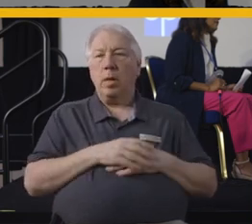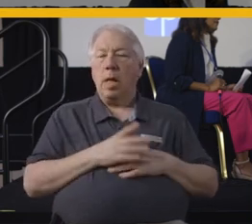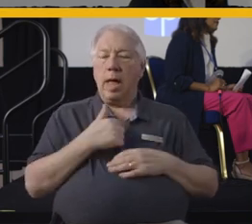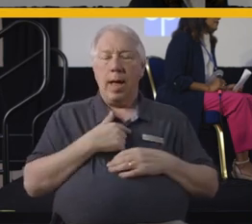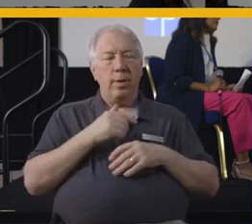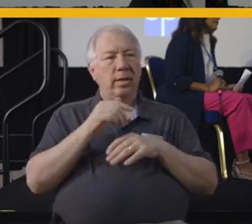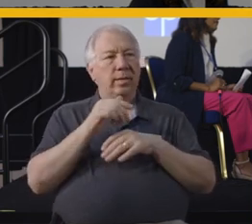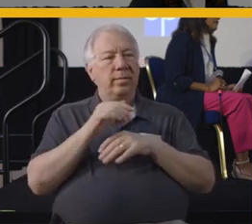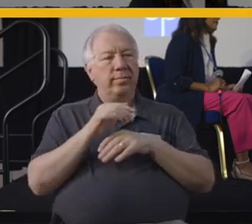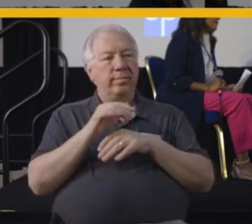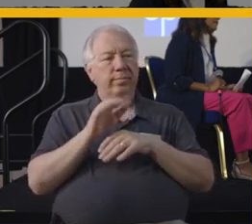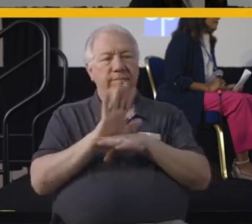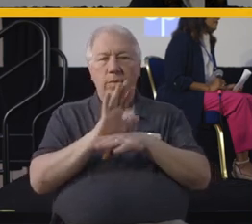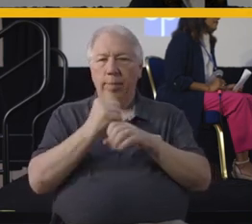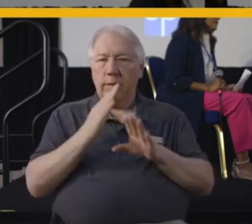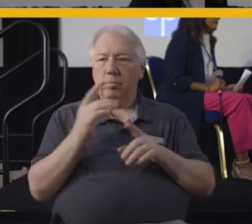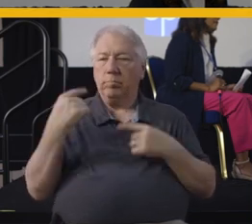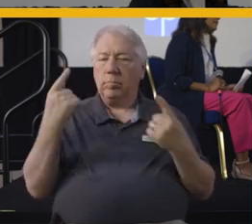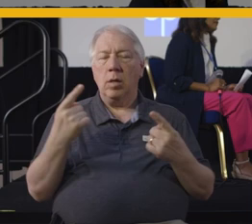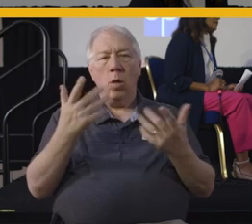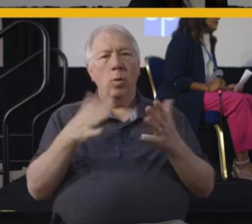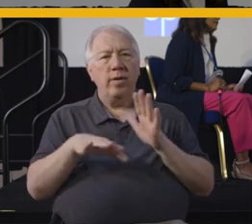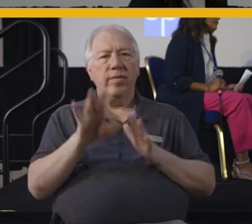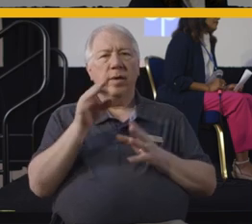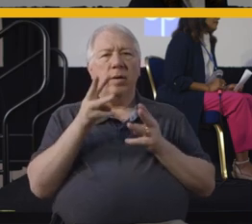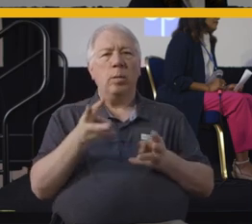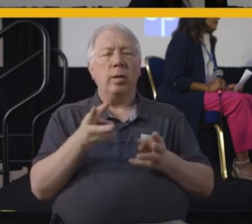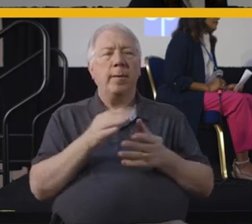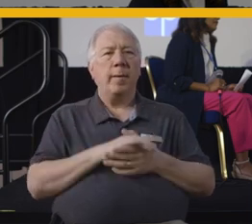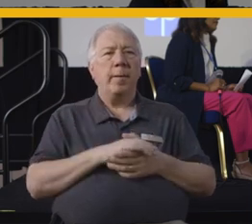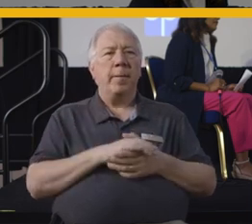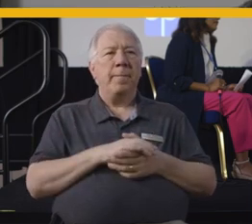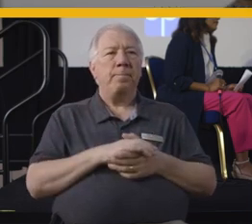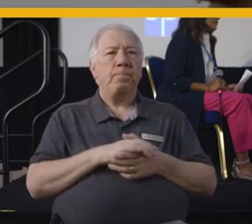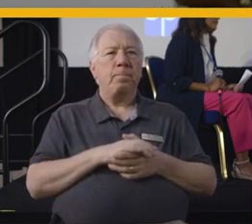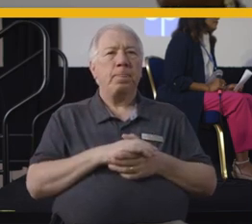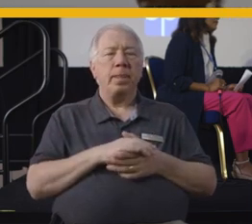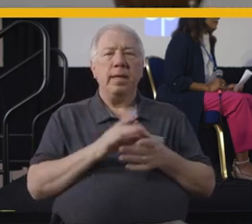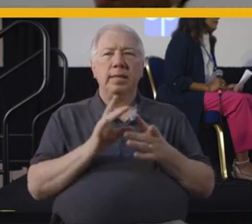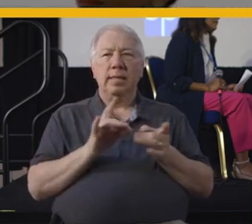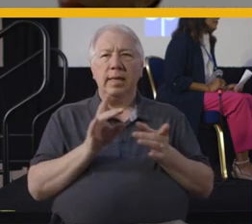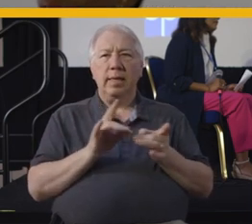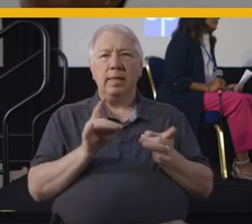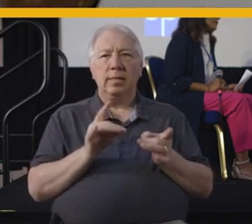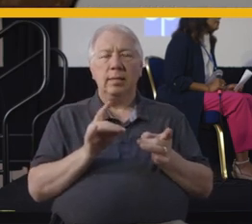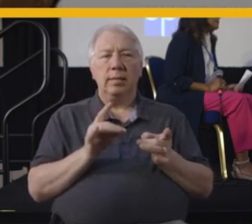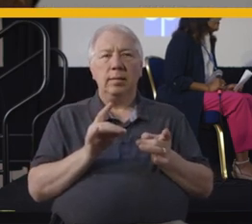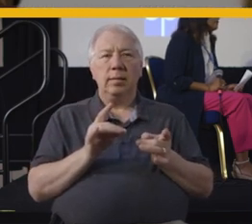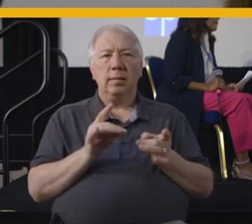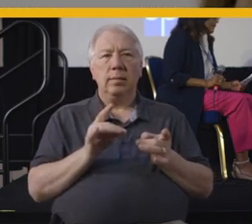filmmaker, that's what I've always done, and so we wanted to find a way to stay.